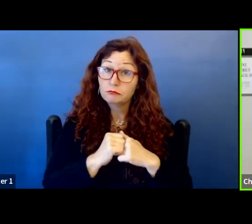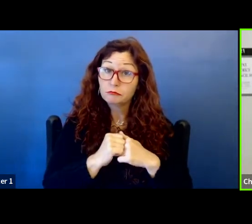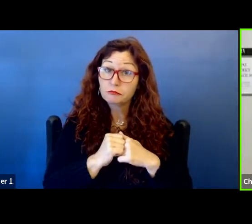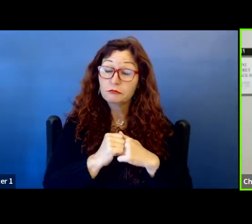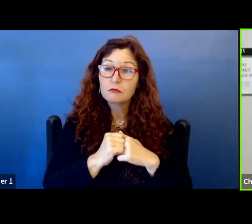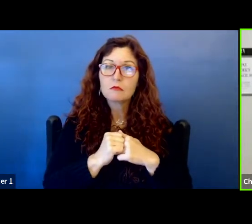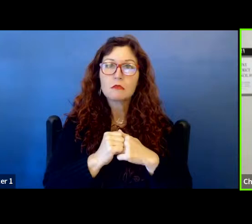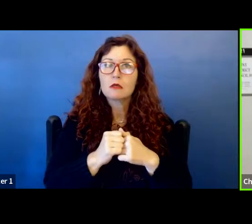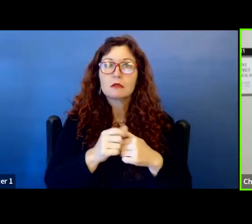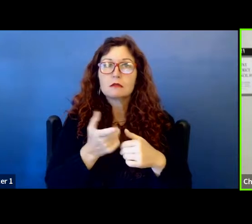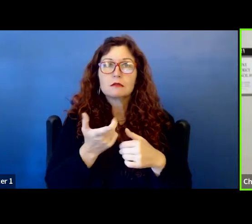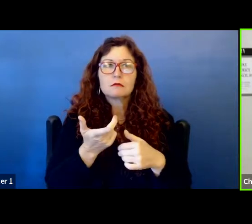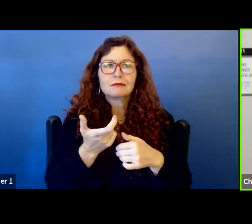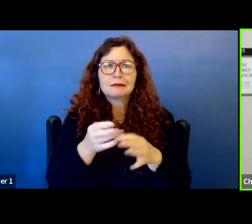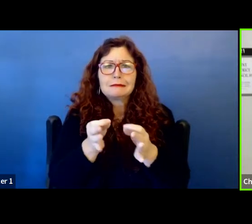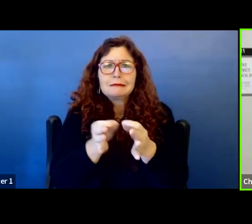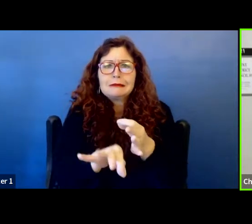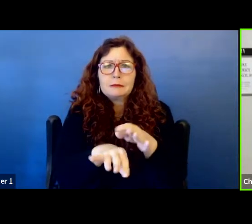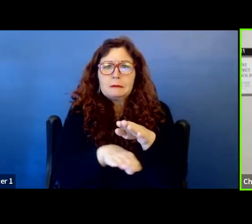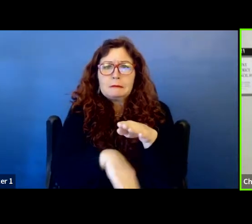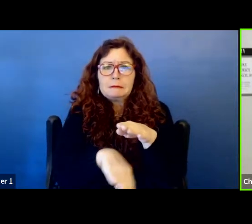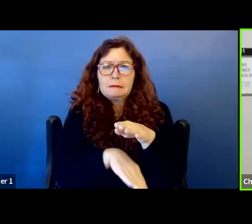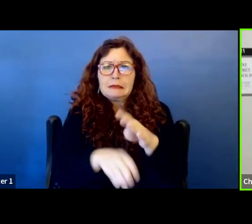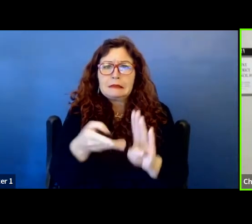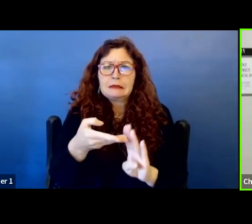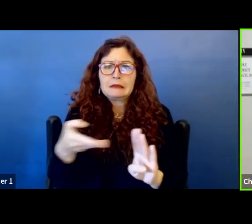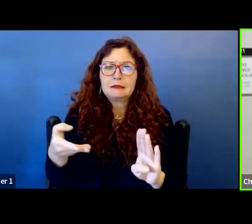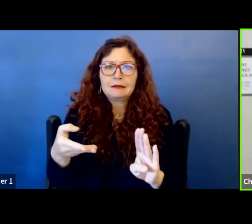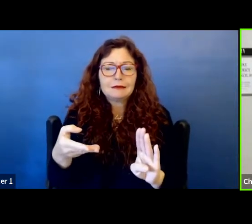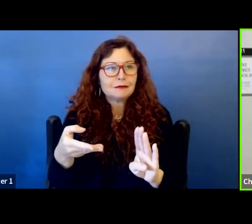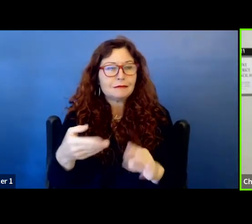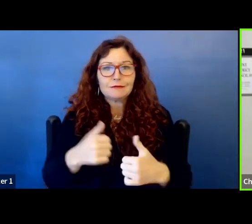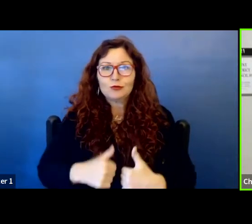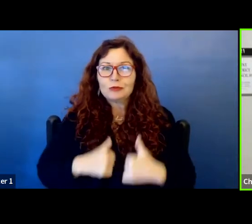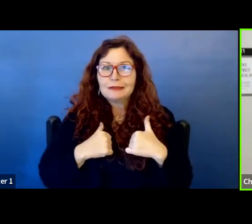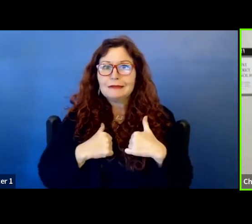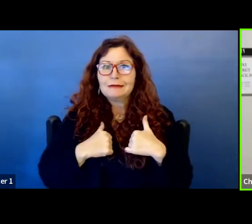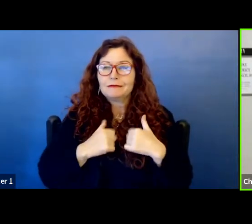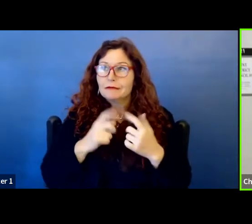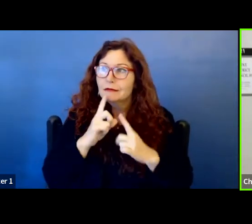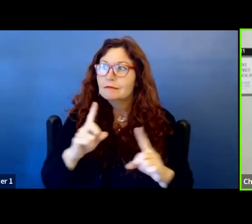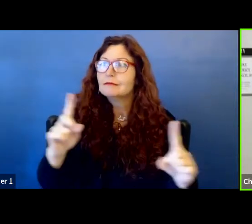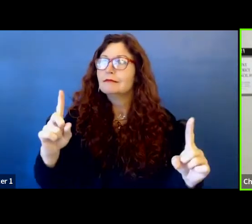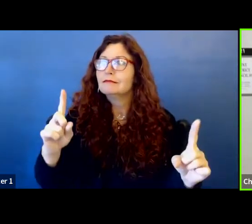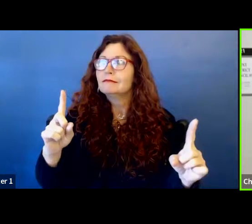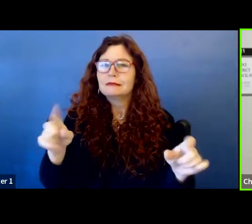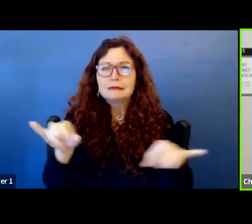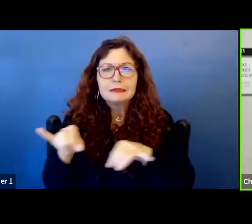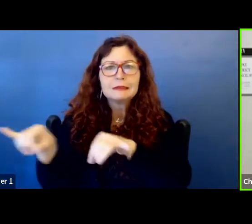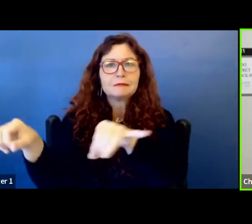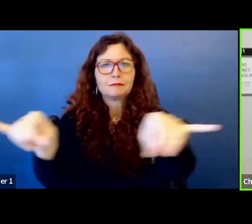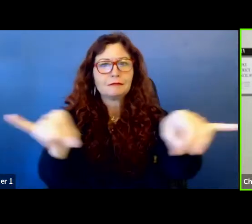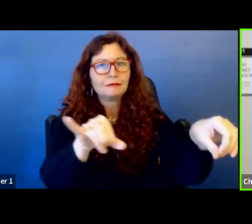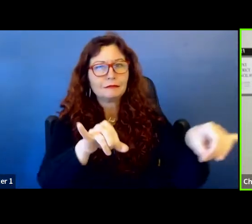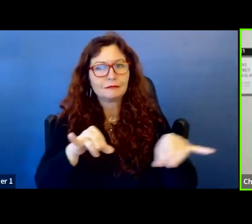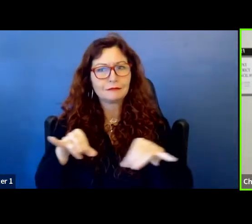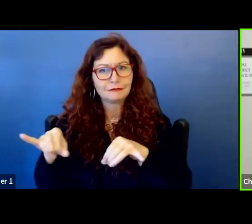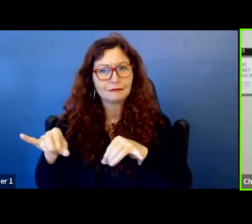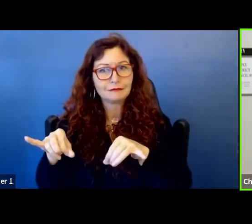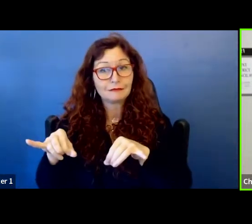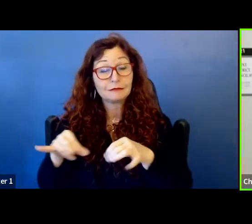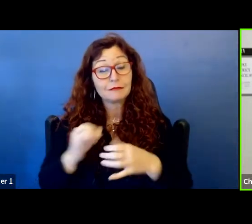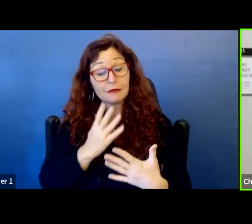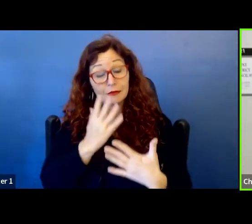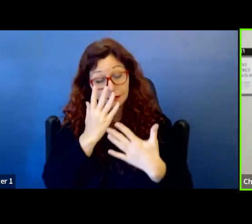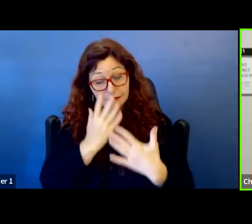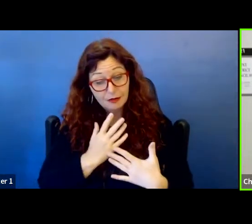need and the basic ability to live like the rest of the community and some of those fortunately the men and women who live in